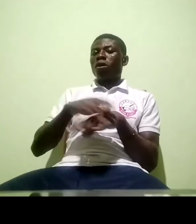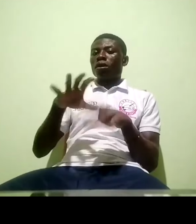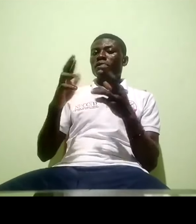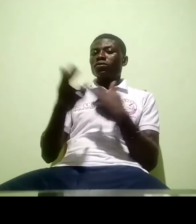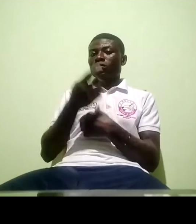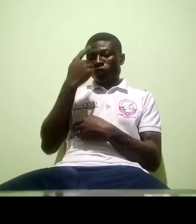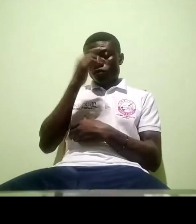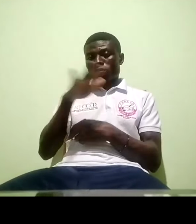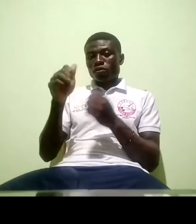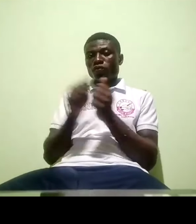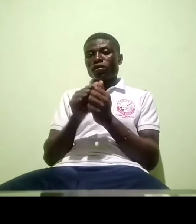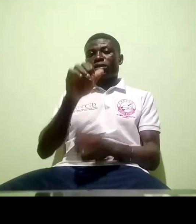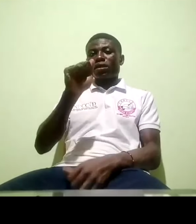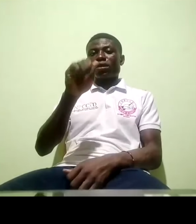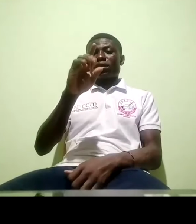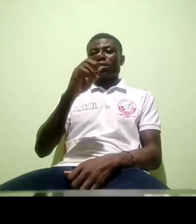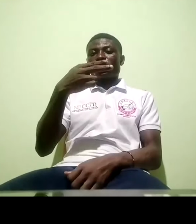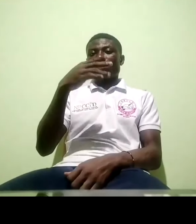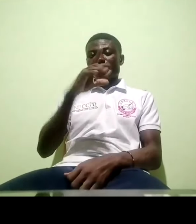with ADHD.